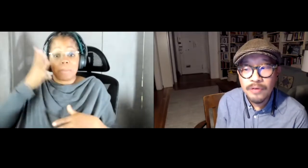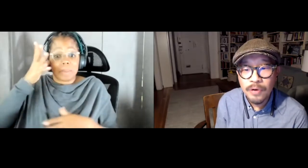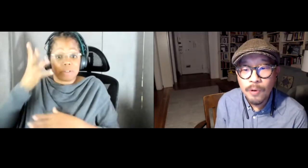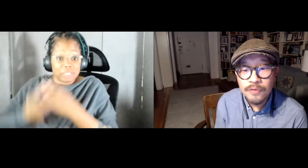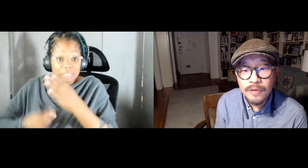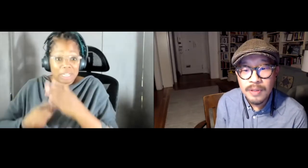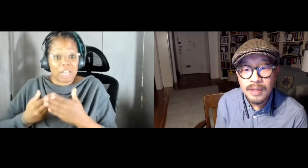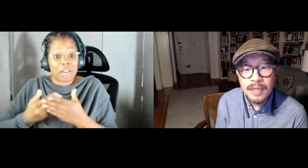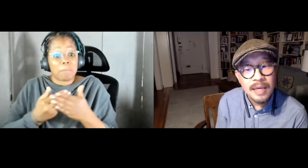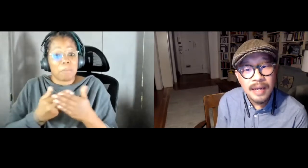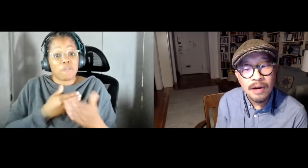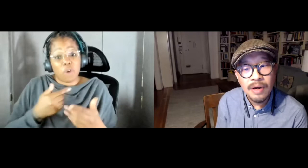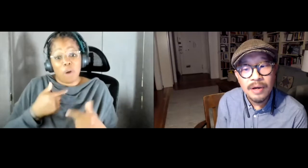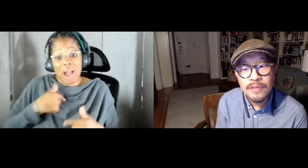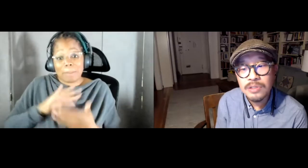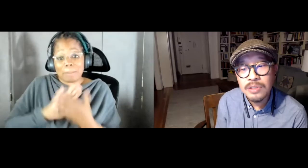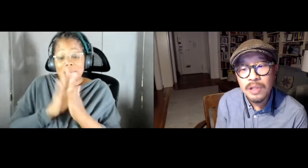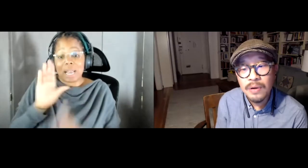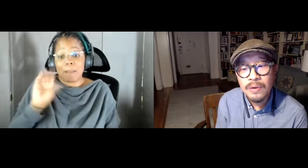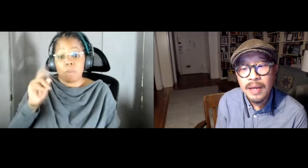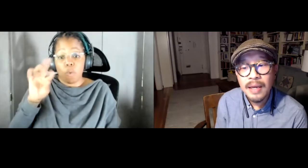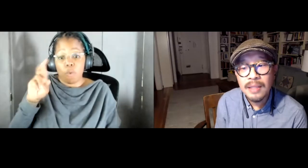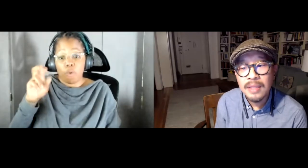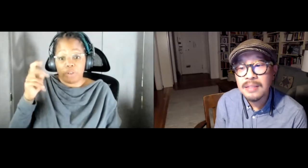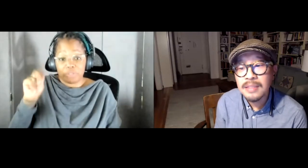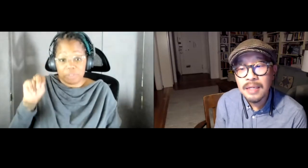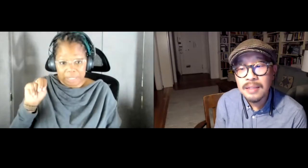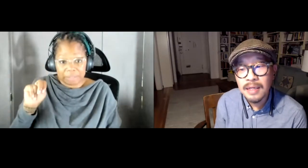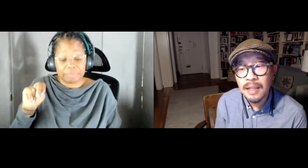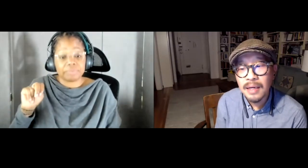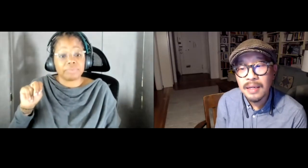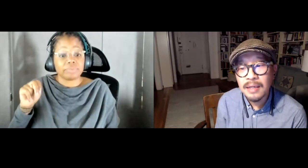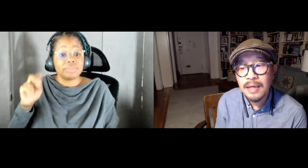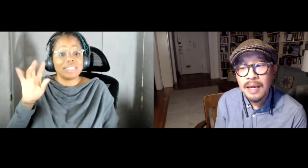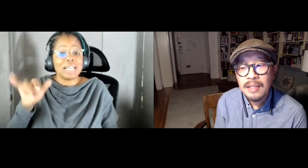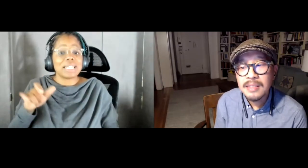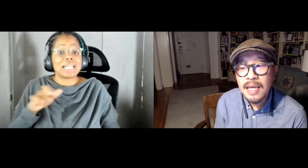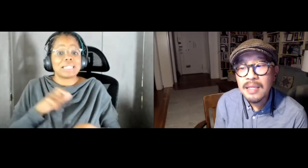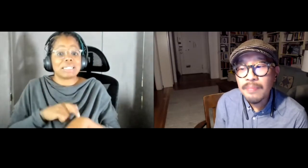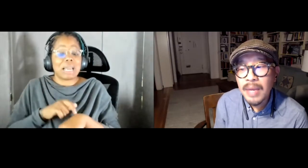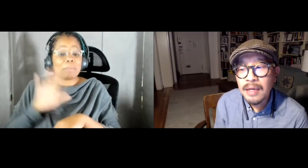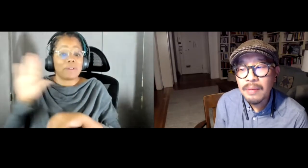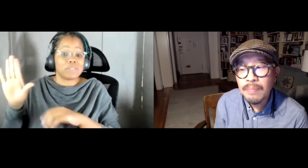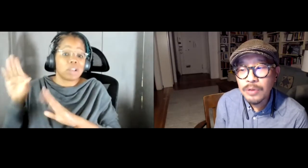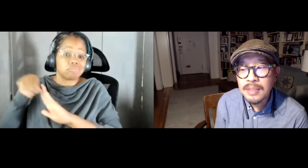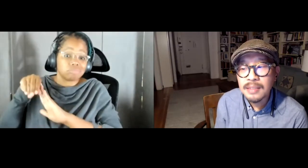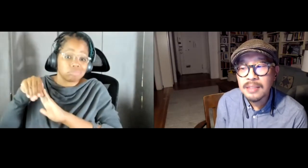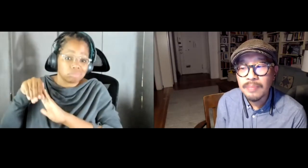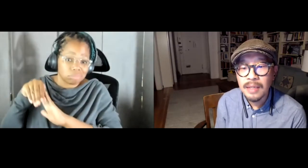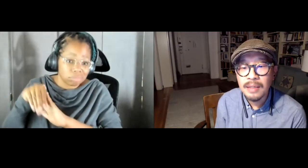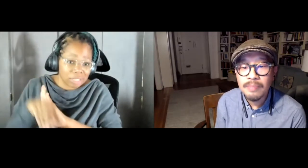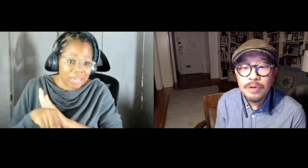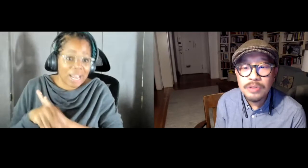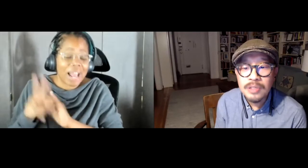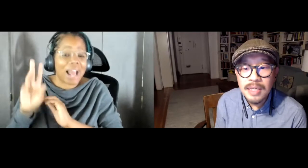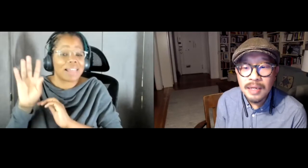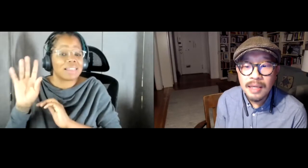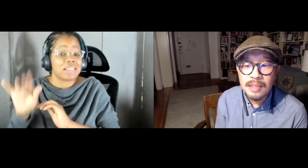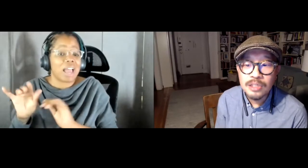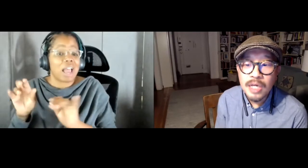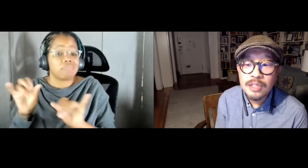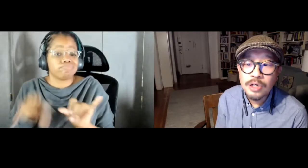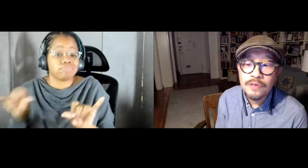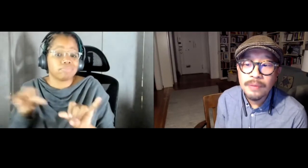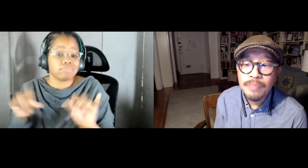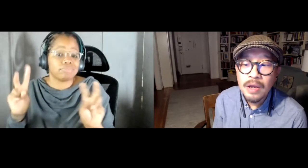I was forever orphaned, in that era of their slow and then sudden decline, the saying that made most sense to me, that most